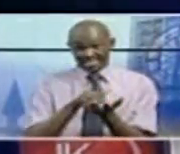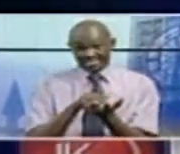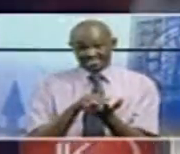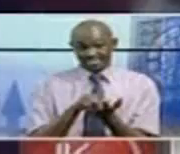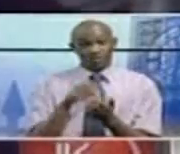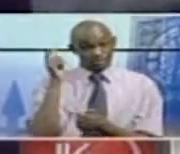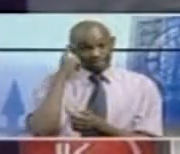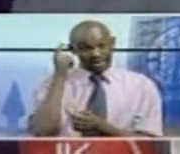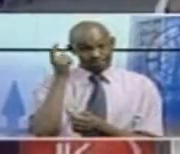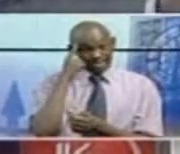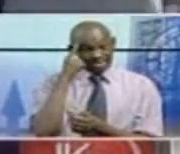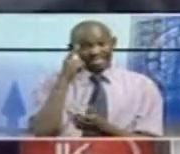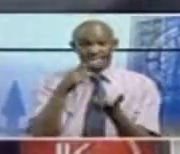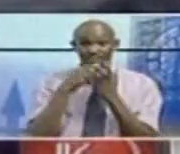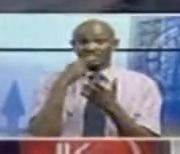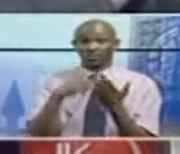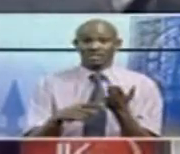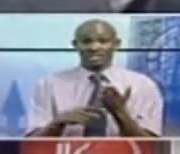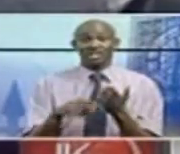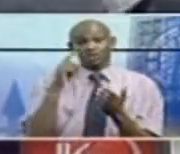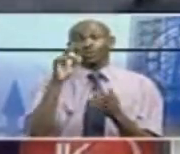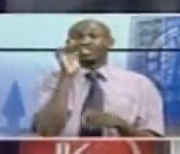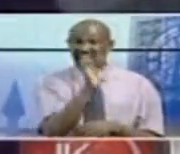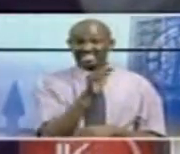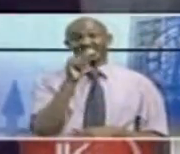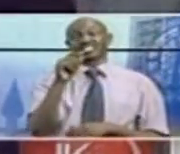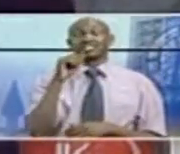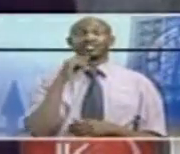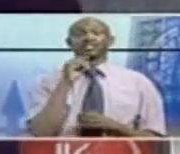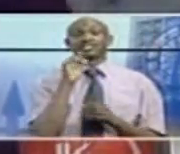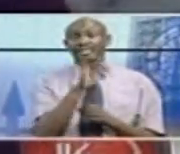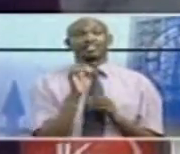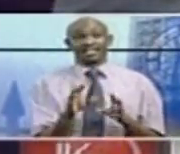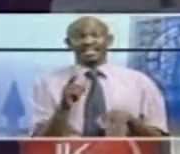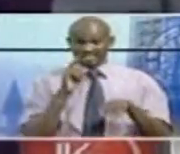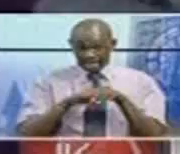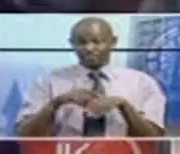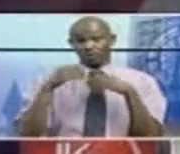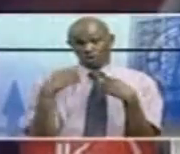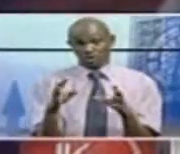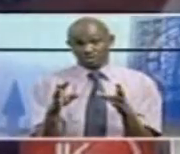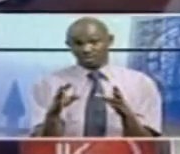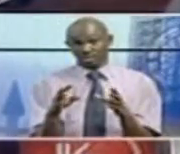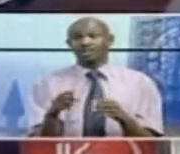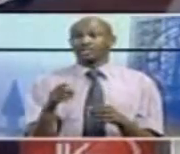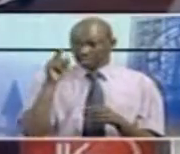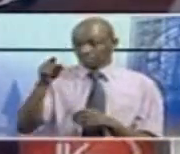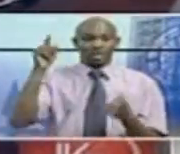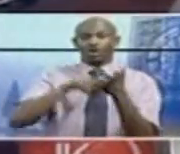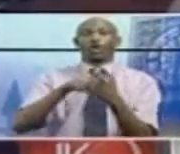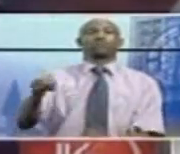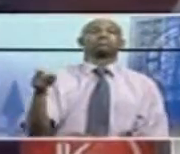2007, you remember the debate, they said, don't touch Kivuitu. When they lost the elections in 2007, they said, Samuel Kivuitu is